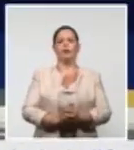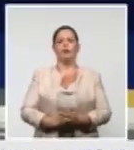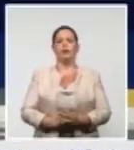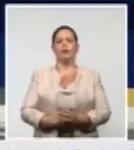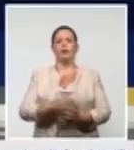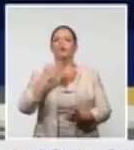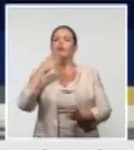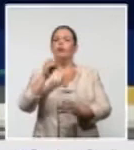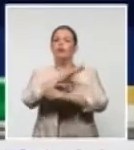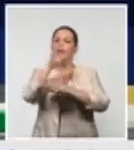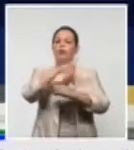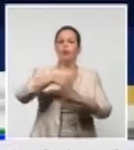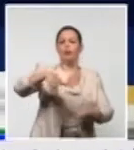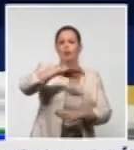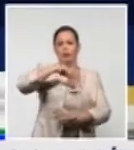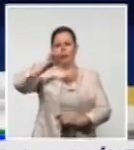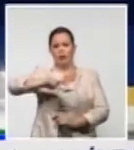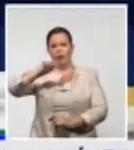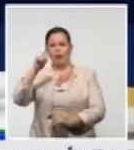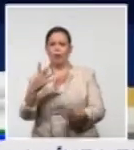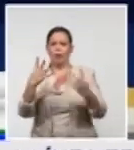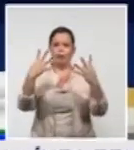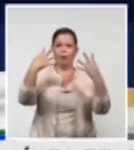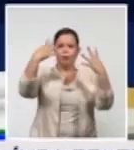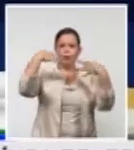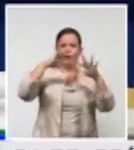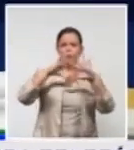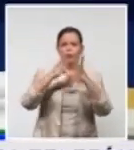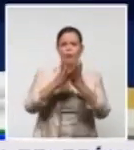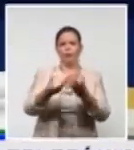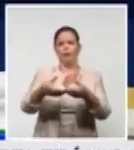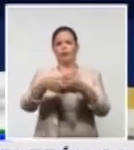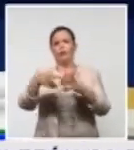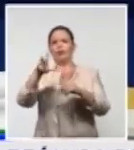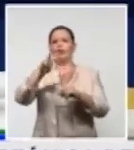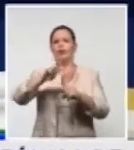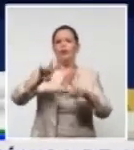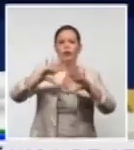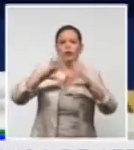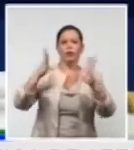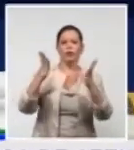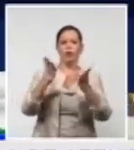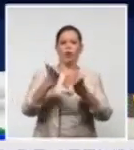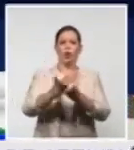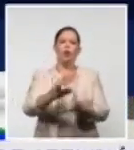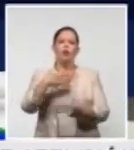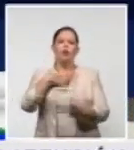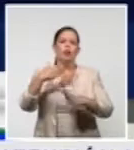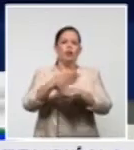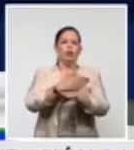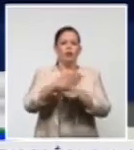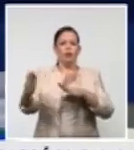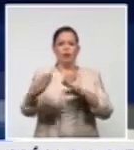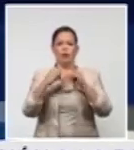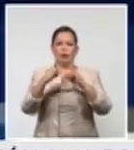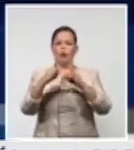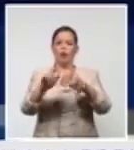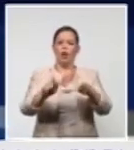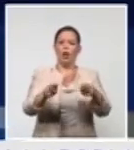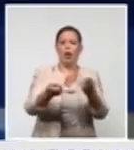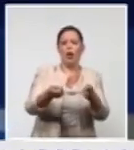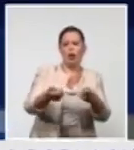Good morning to all of you, to Gisela, to all those who ensure that this broadcast goes out on different